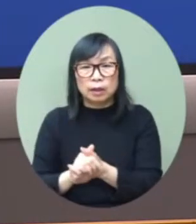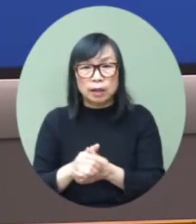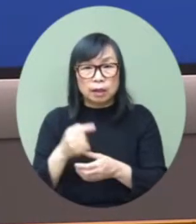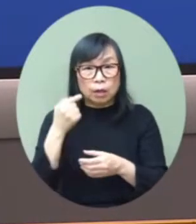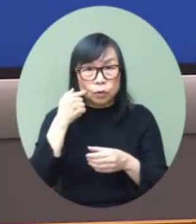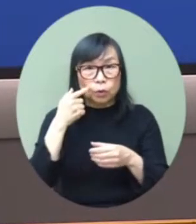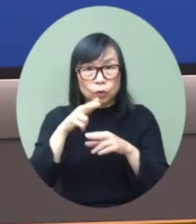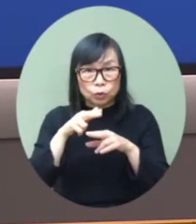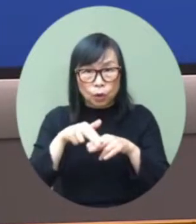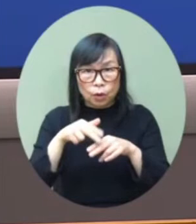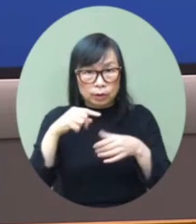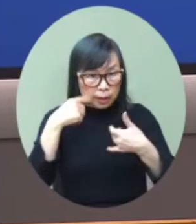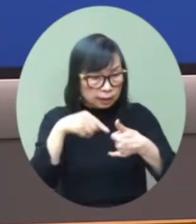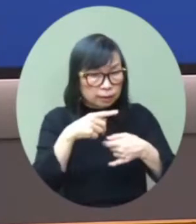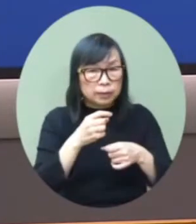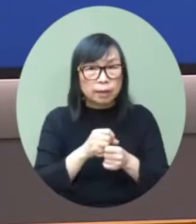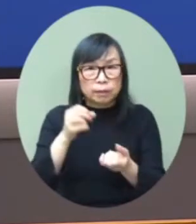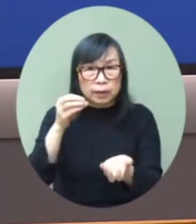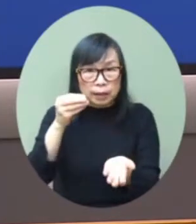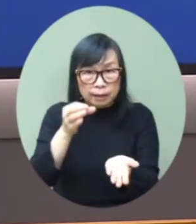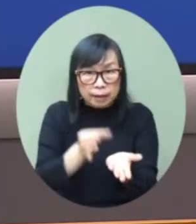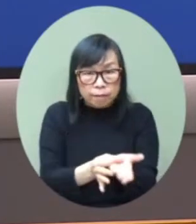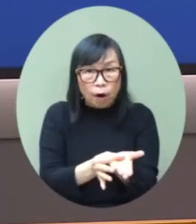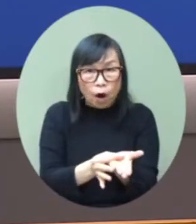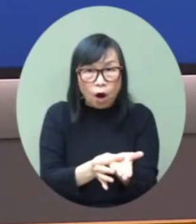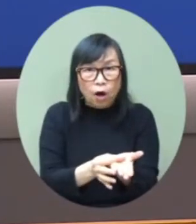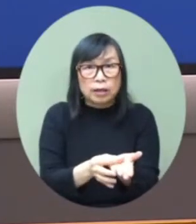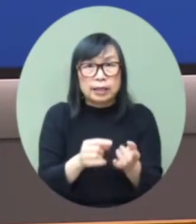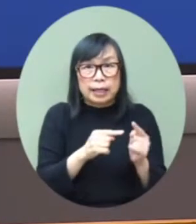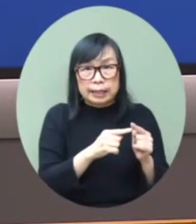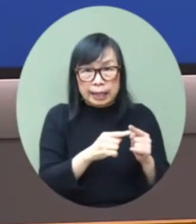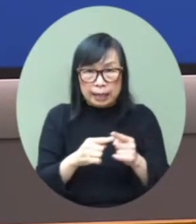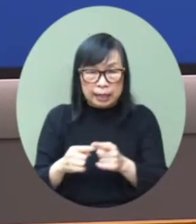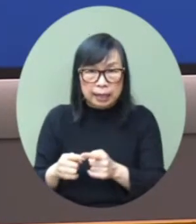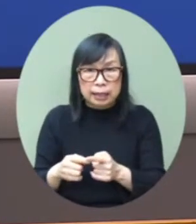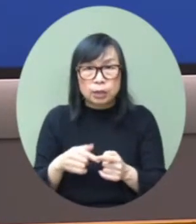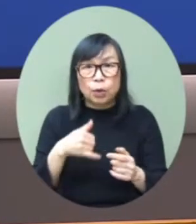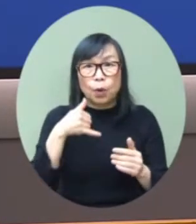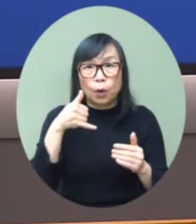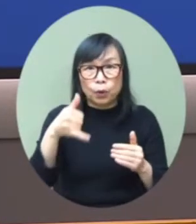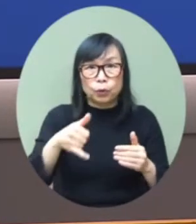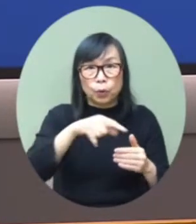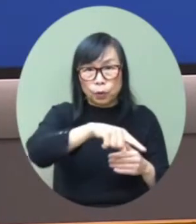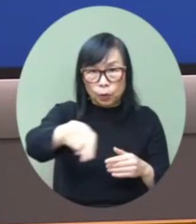those involved are not required to go to a specific place to get tested.